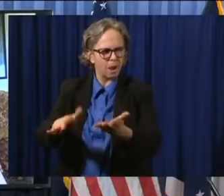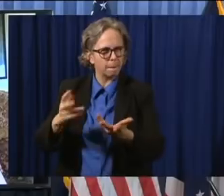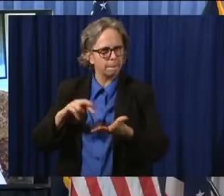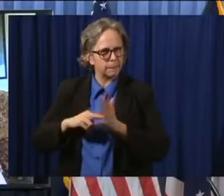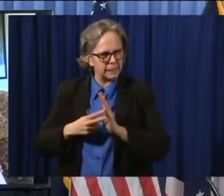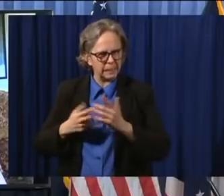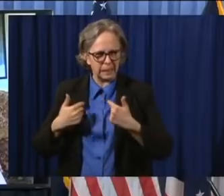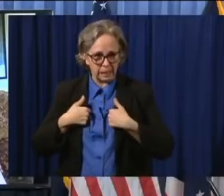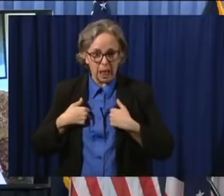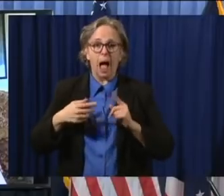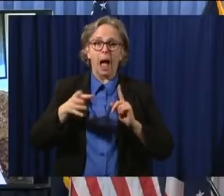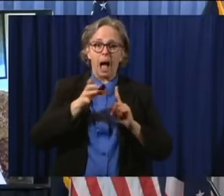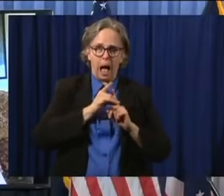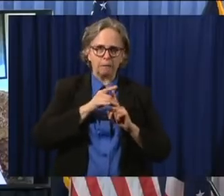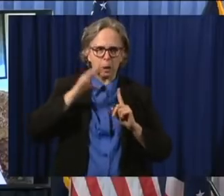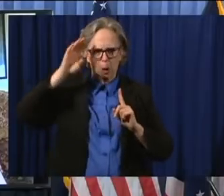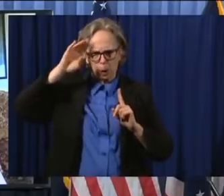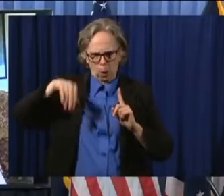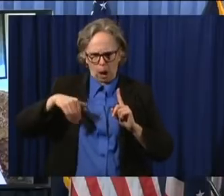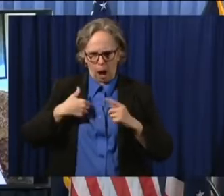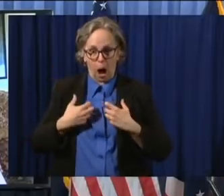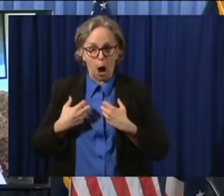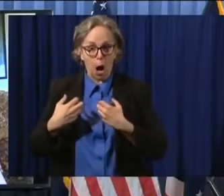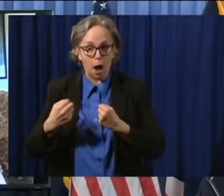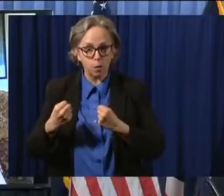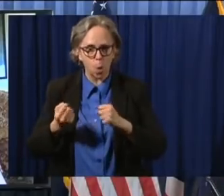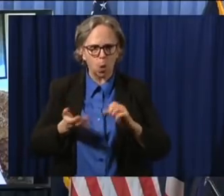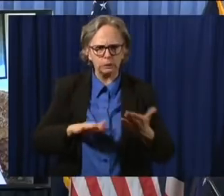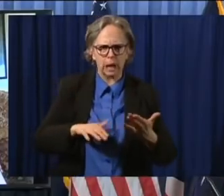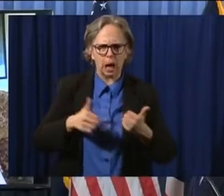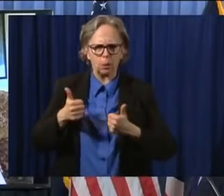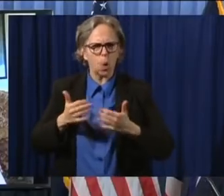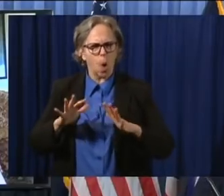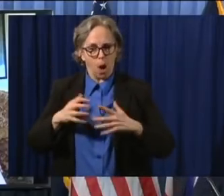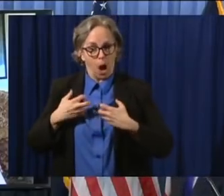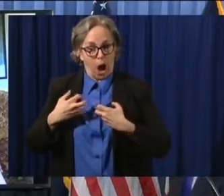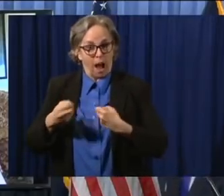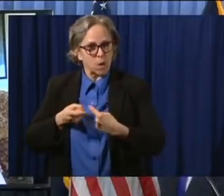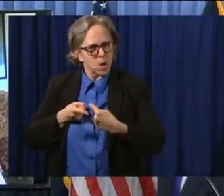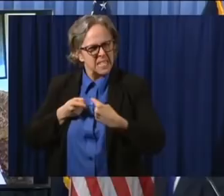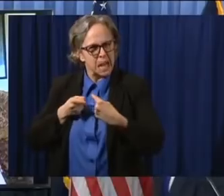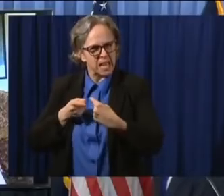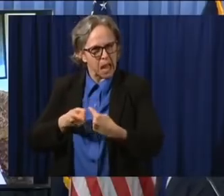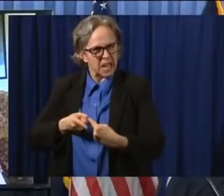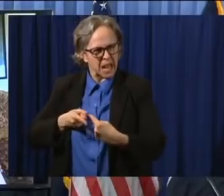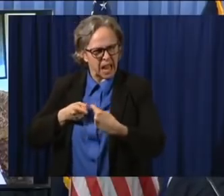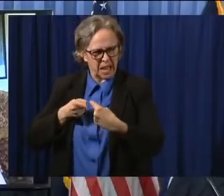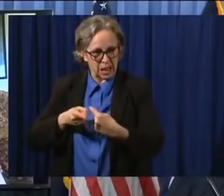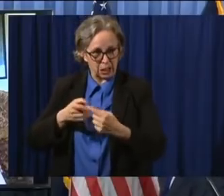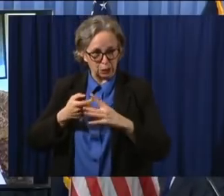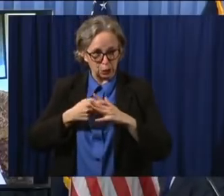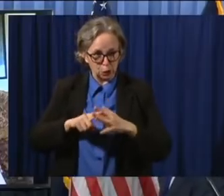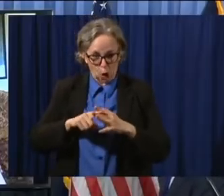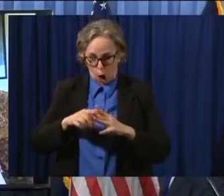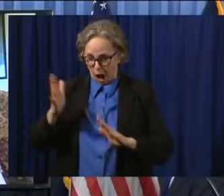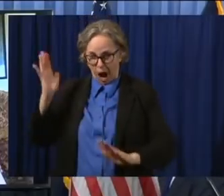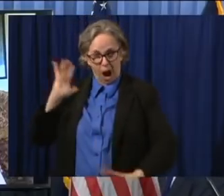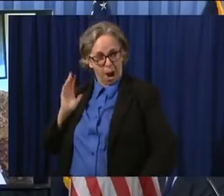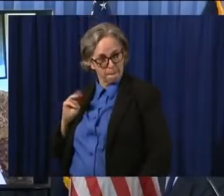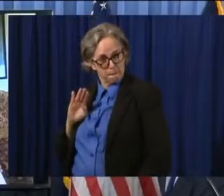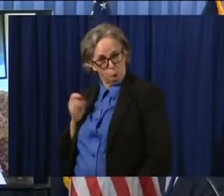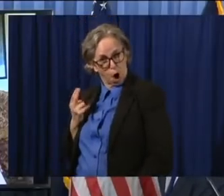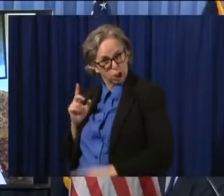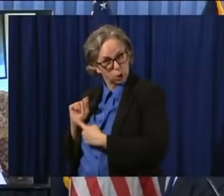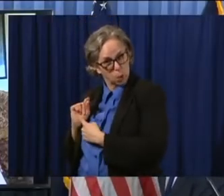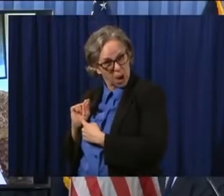this started, your journey started March 20th. Here we are in May. I can tell that Jeff, you're still having